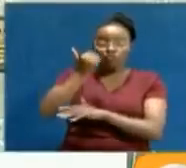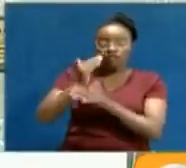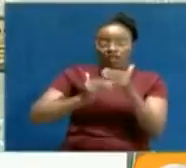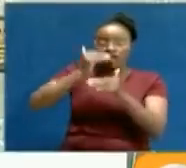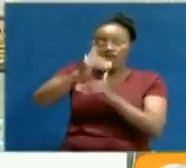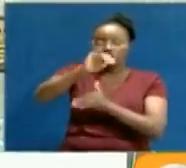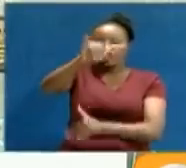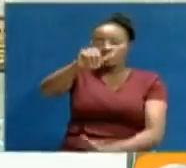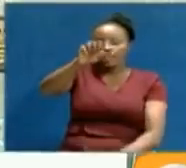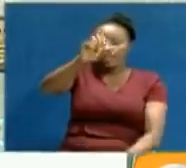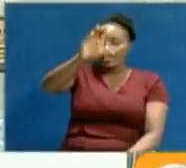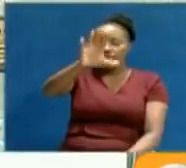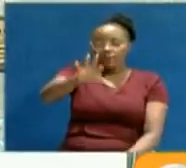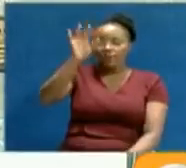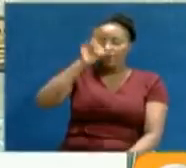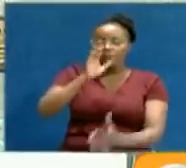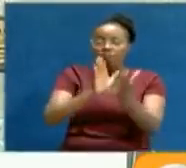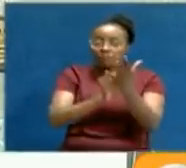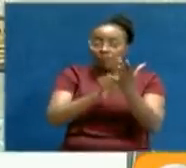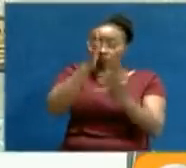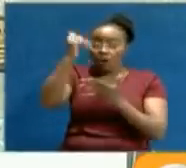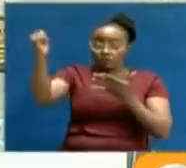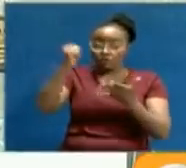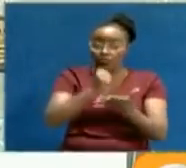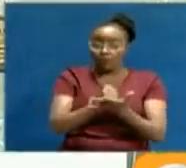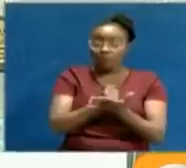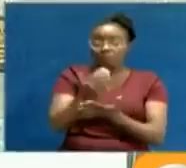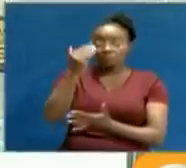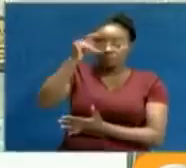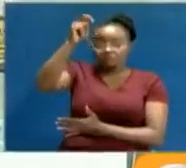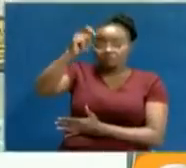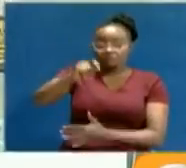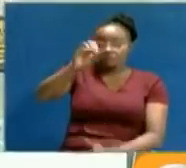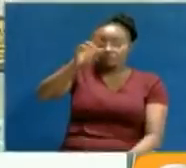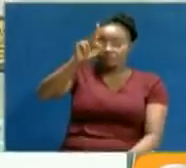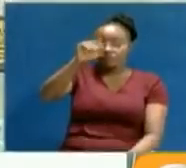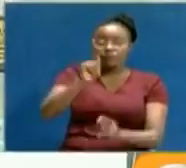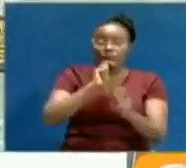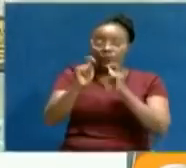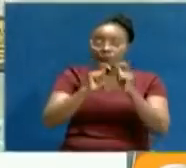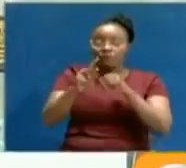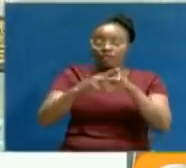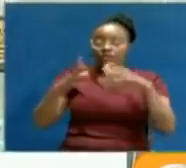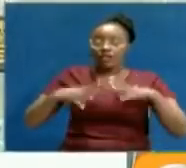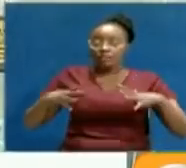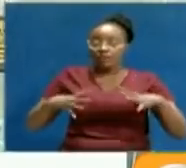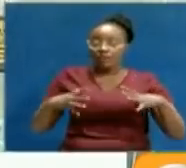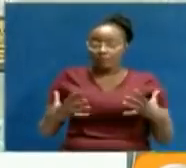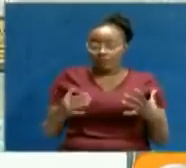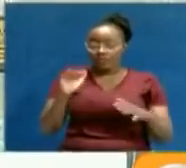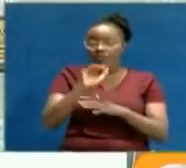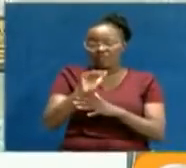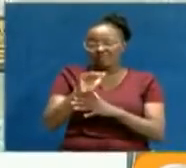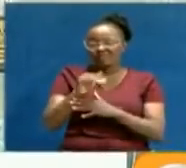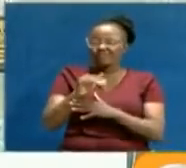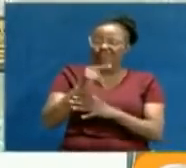by the Judicial Service Commission and recommended for appointment. Justice Ouko, who was interviewed among seven candidates for the position, called